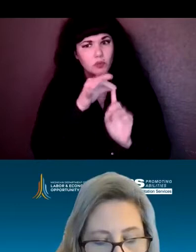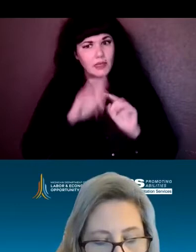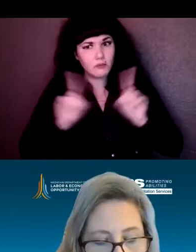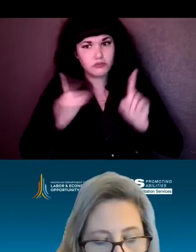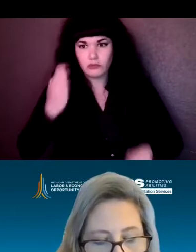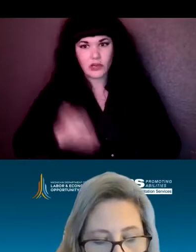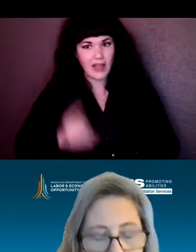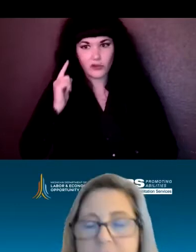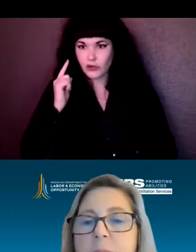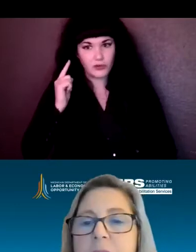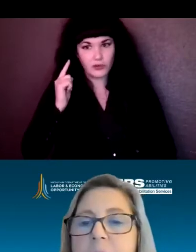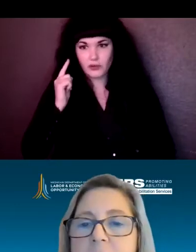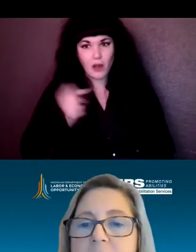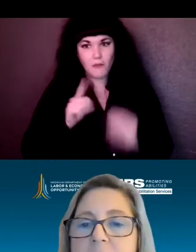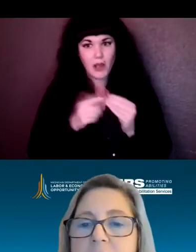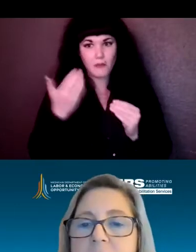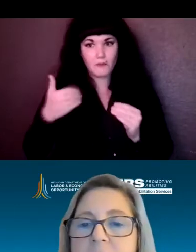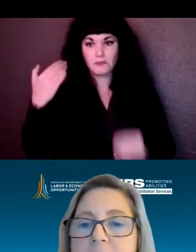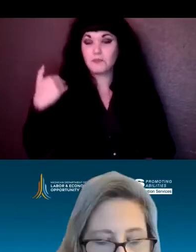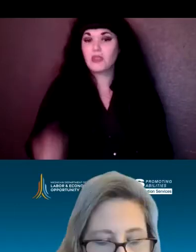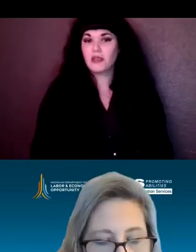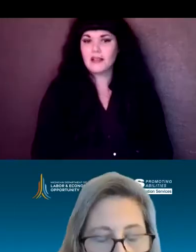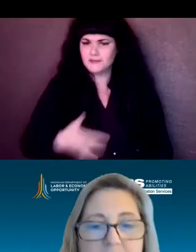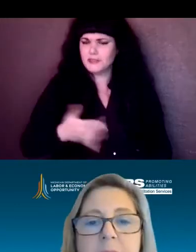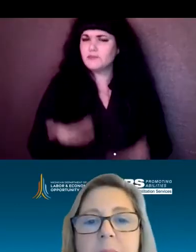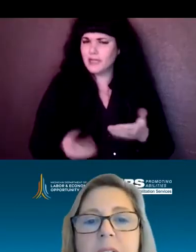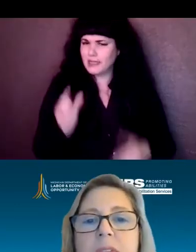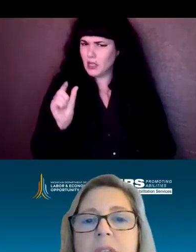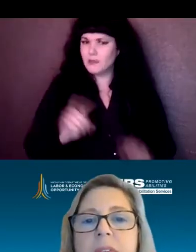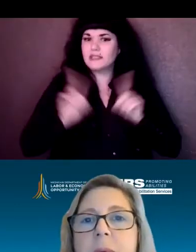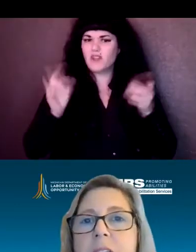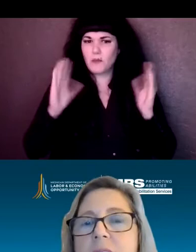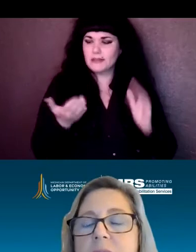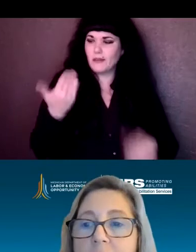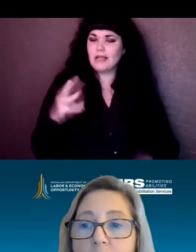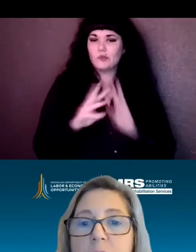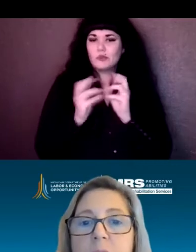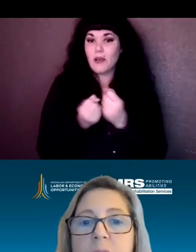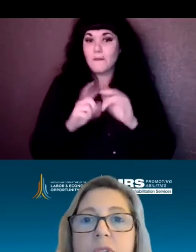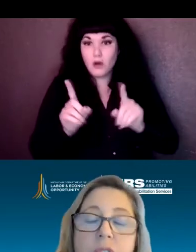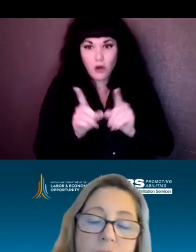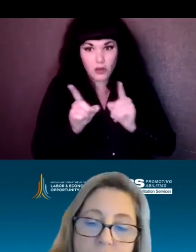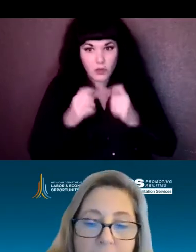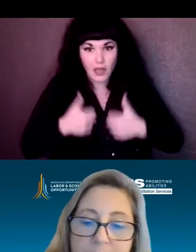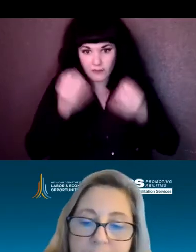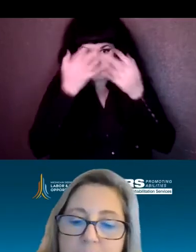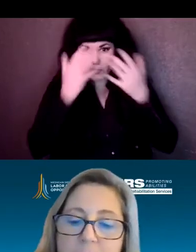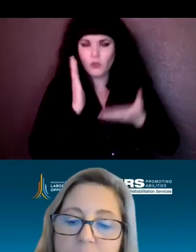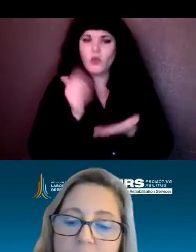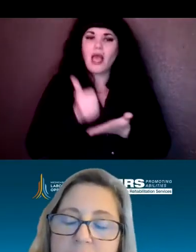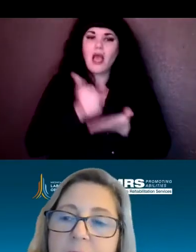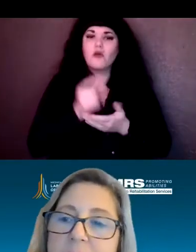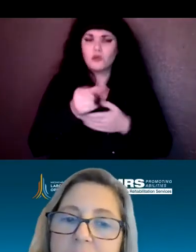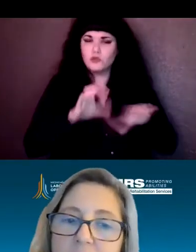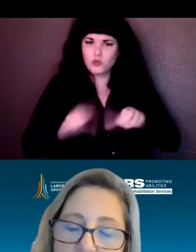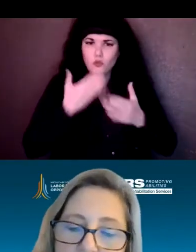and thinking that this will be a little bit different than your average spotlight, but also some information that's going to help you to do your job. So